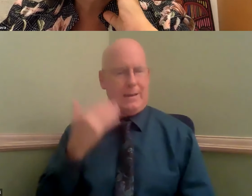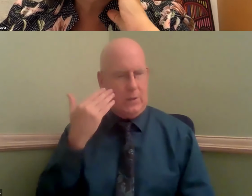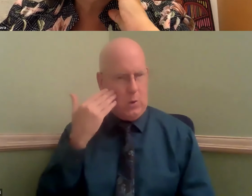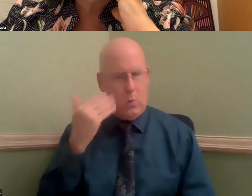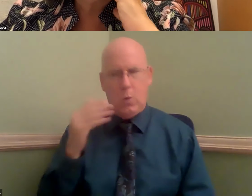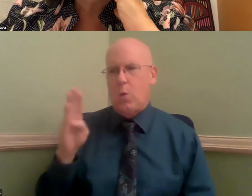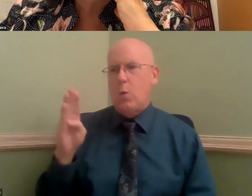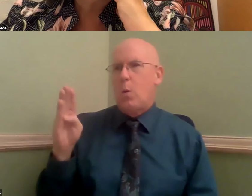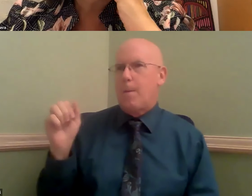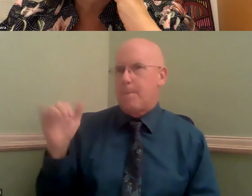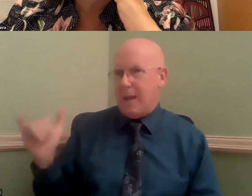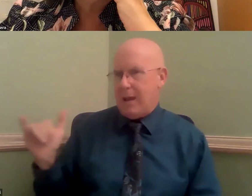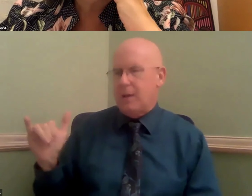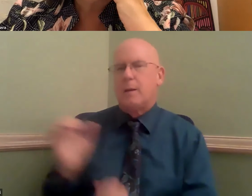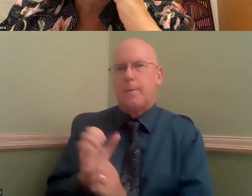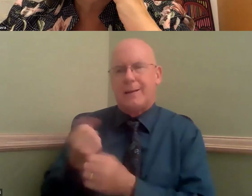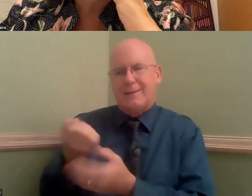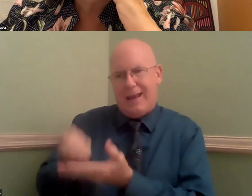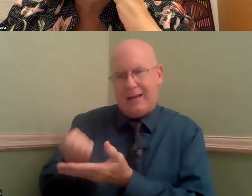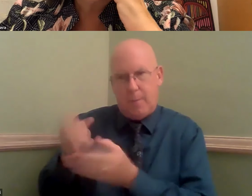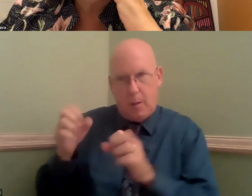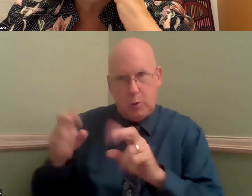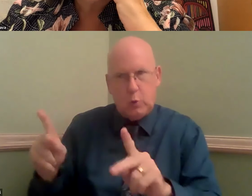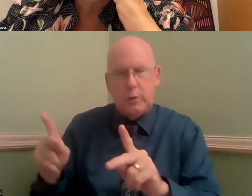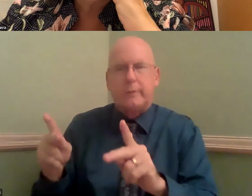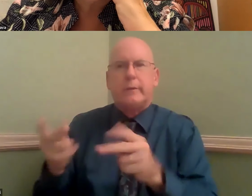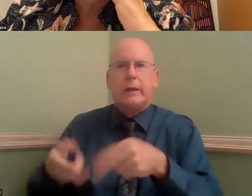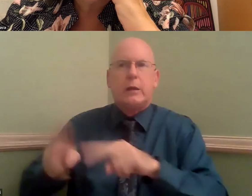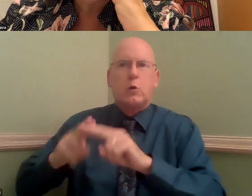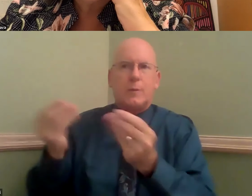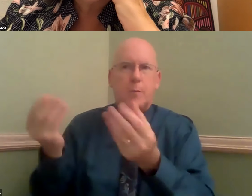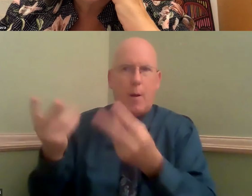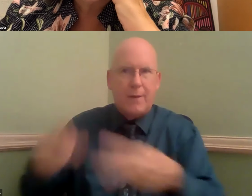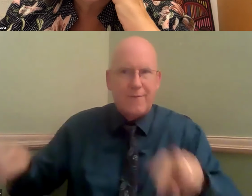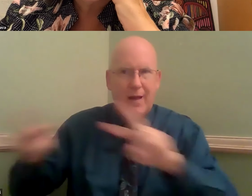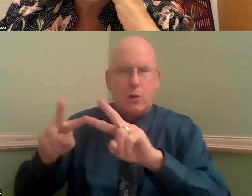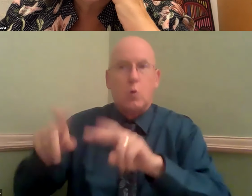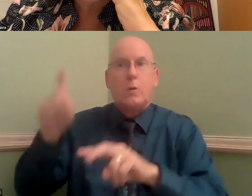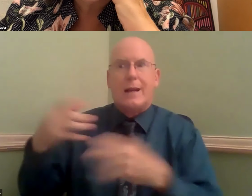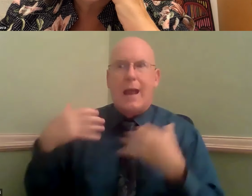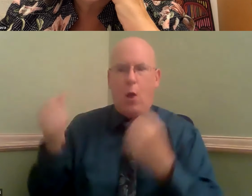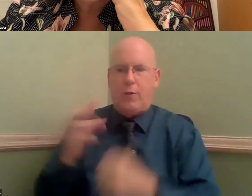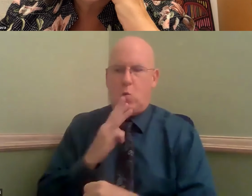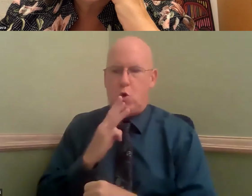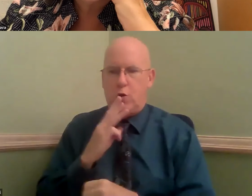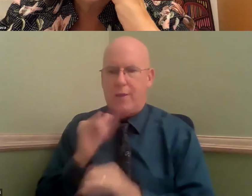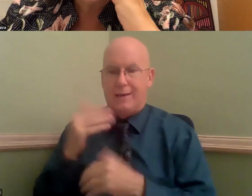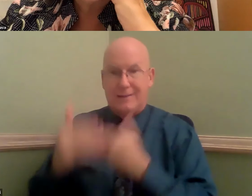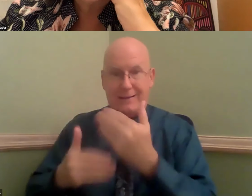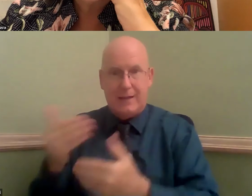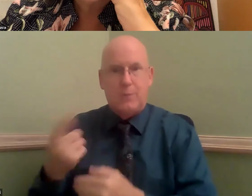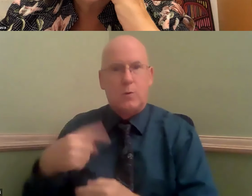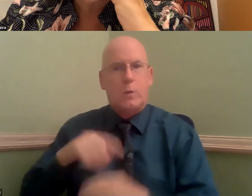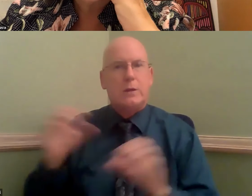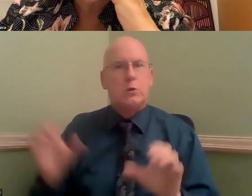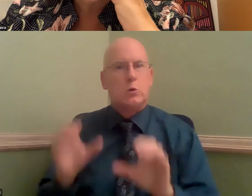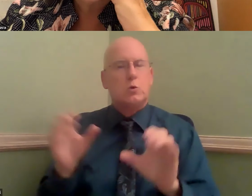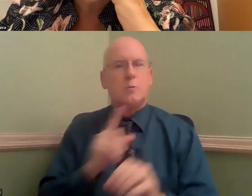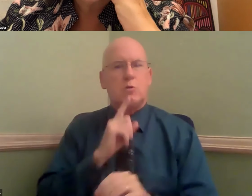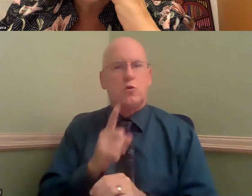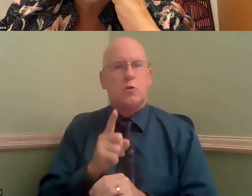creates economic opportunity, creates property value. We need a healthy Bay. these are the steps that we have to take to make sure that